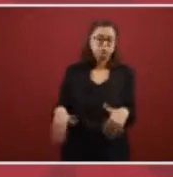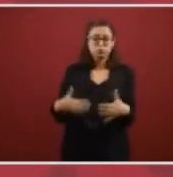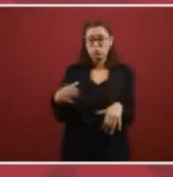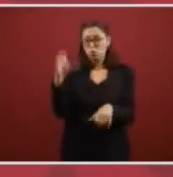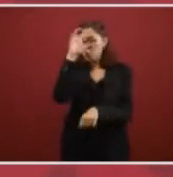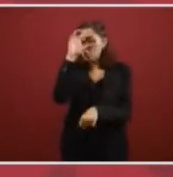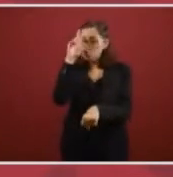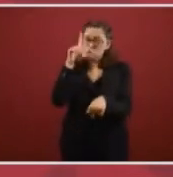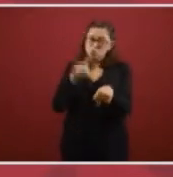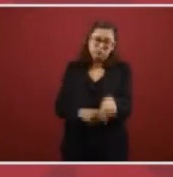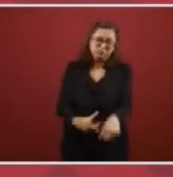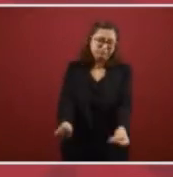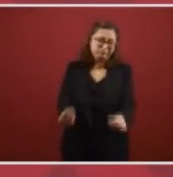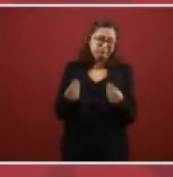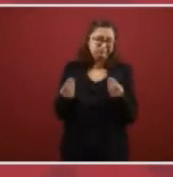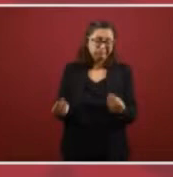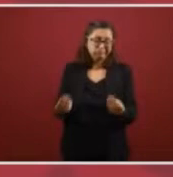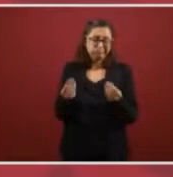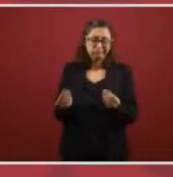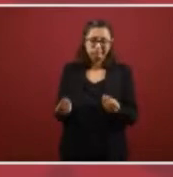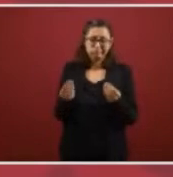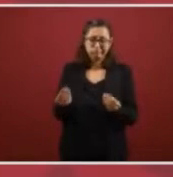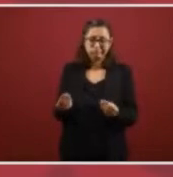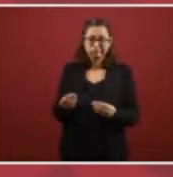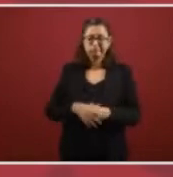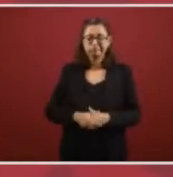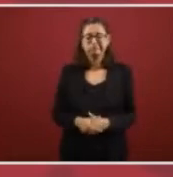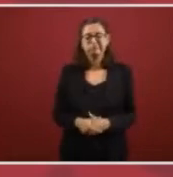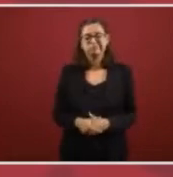full, very full with culture.